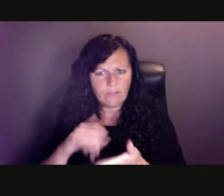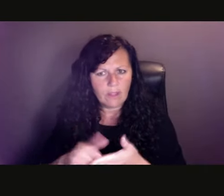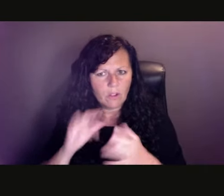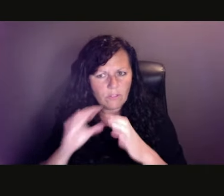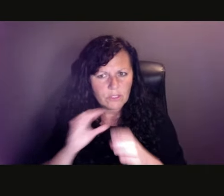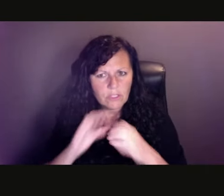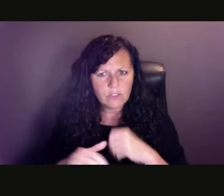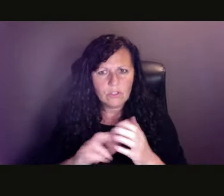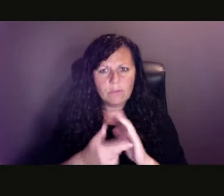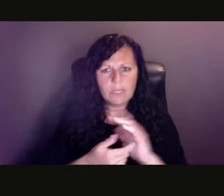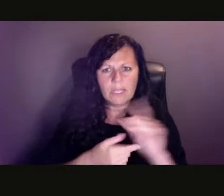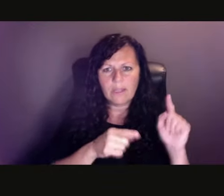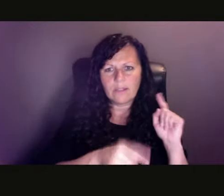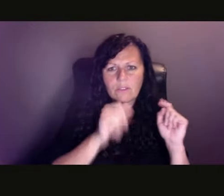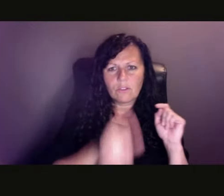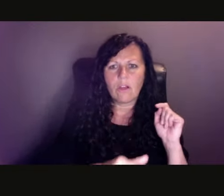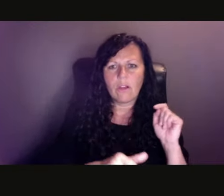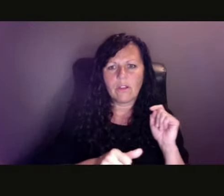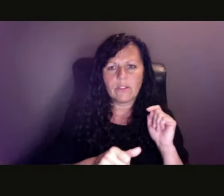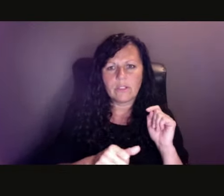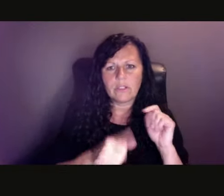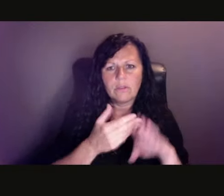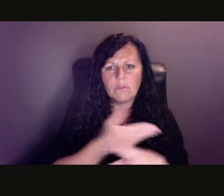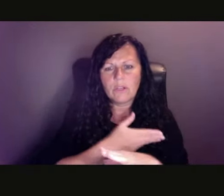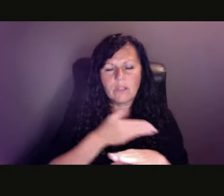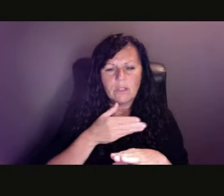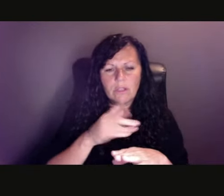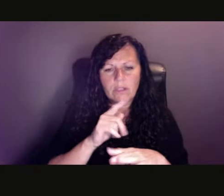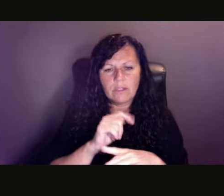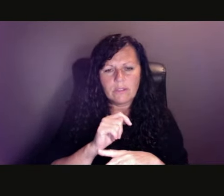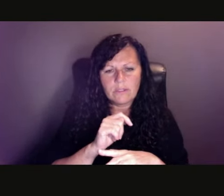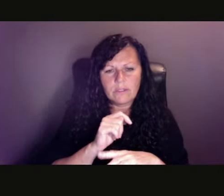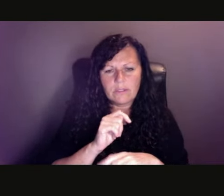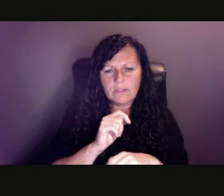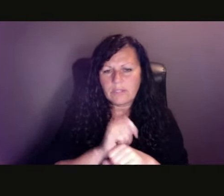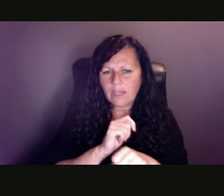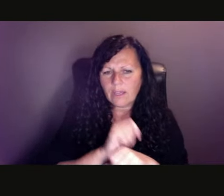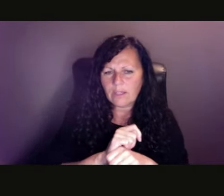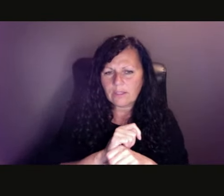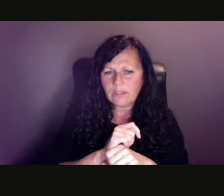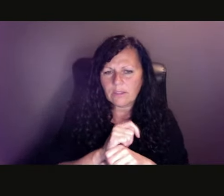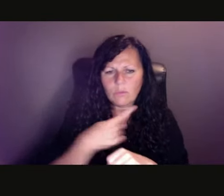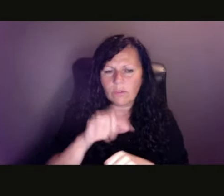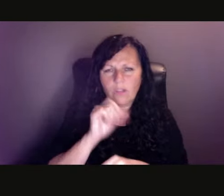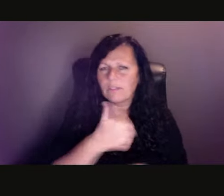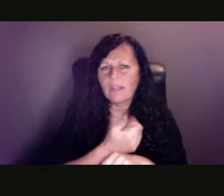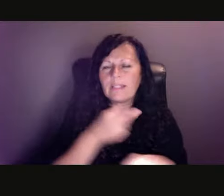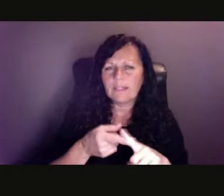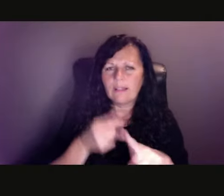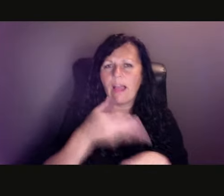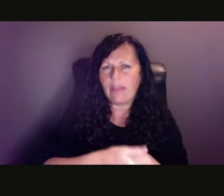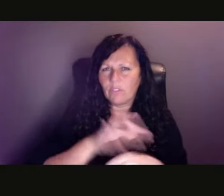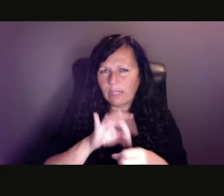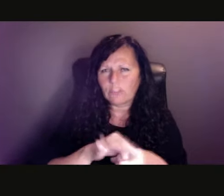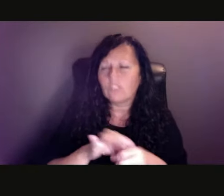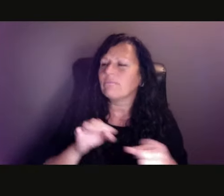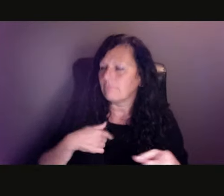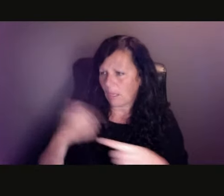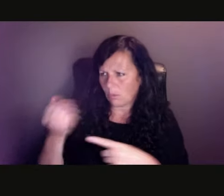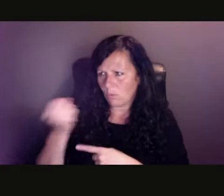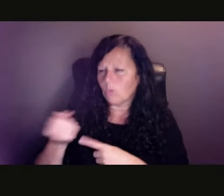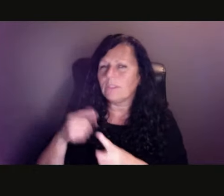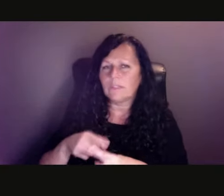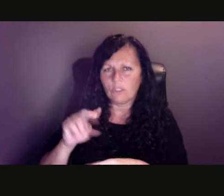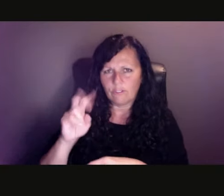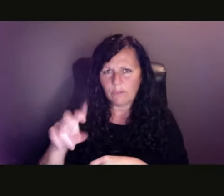create a revenue task force until after the election? I would wait until November. Okay. And to put the